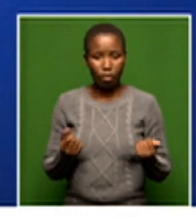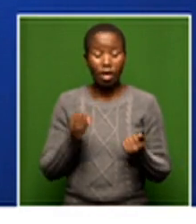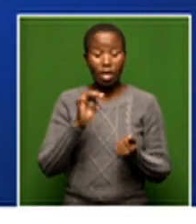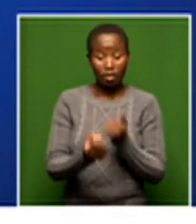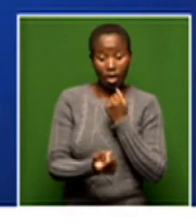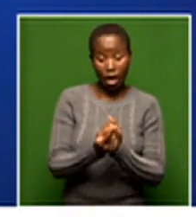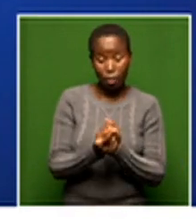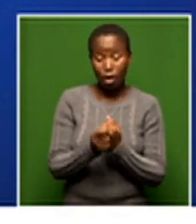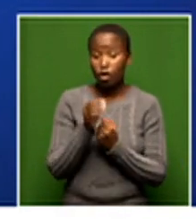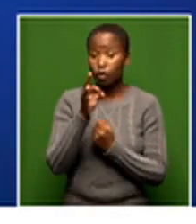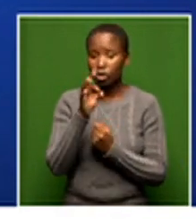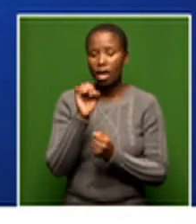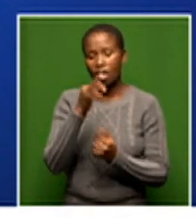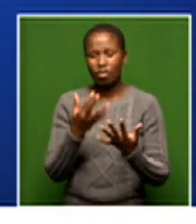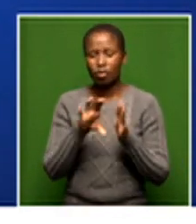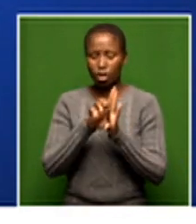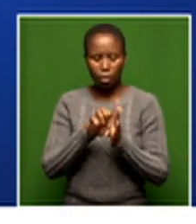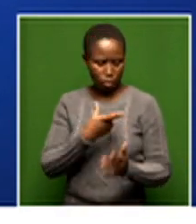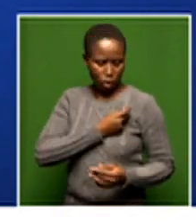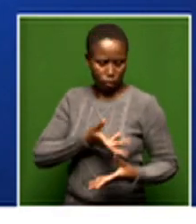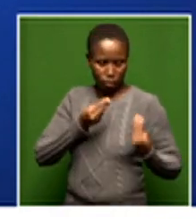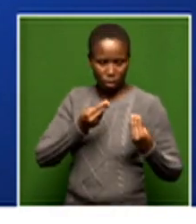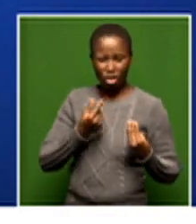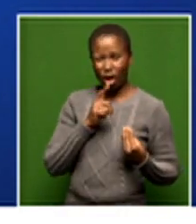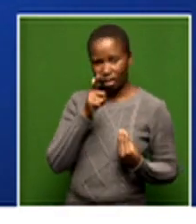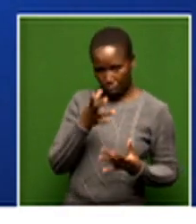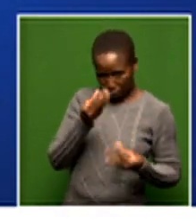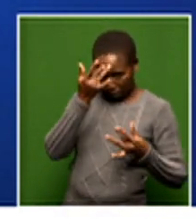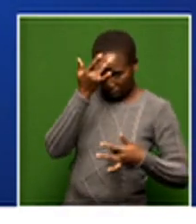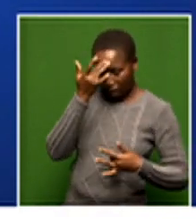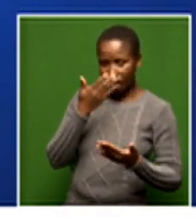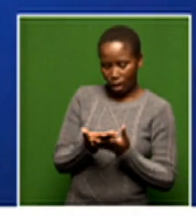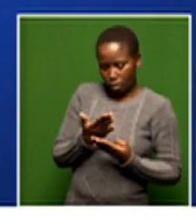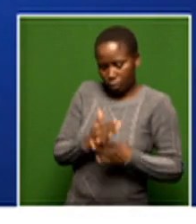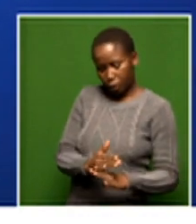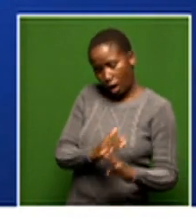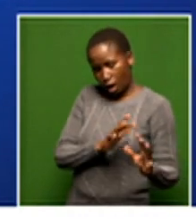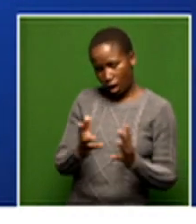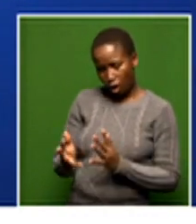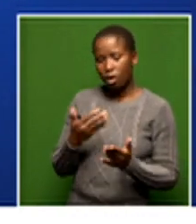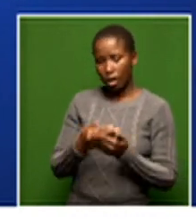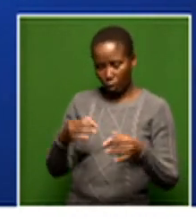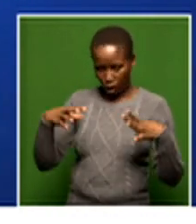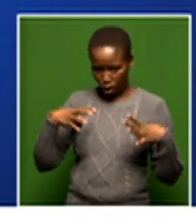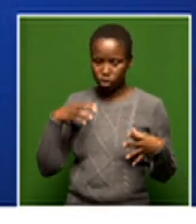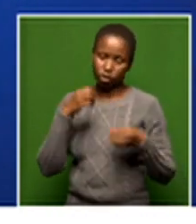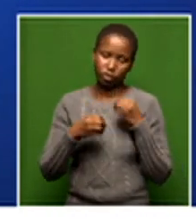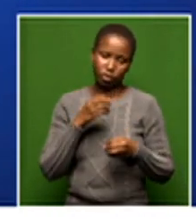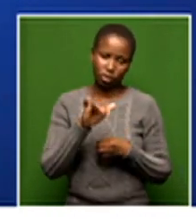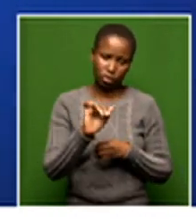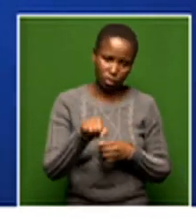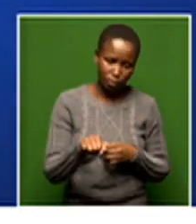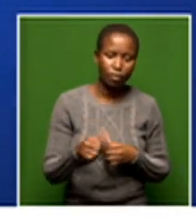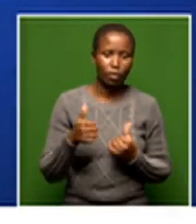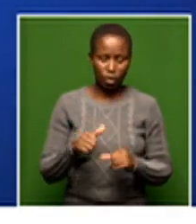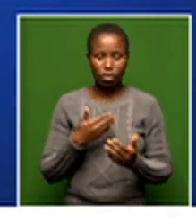side effects from the vaccine, either side effects that are coincidental or some that are causative, that